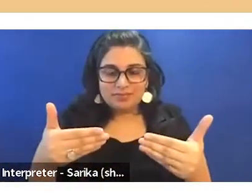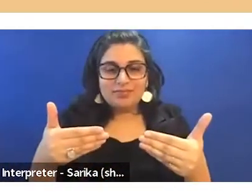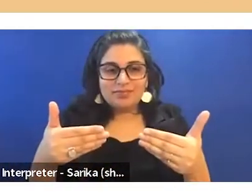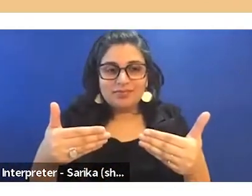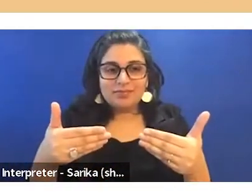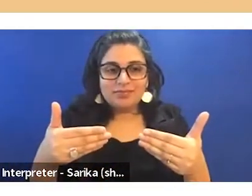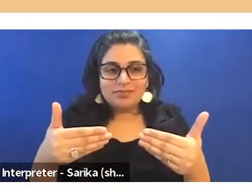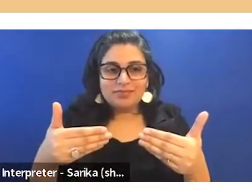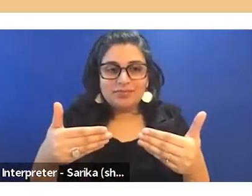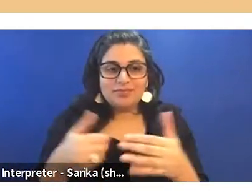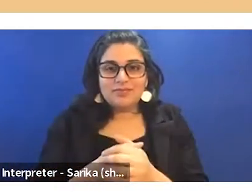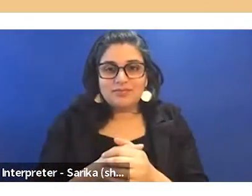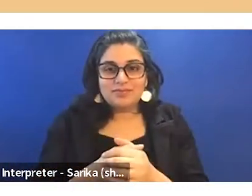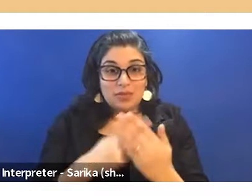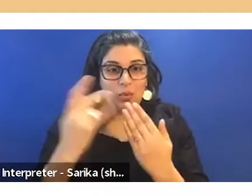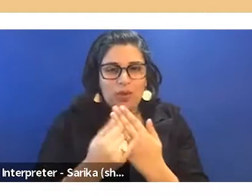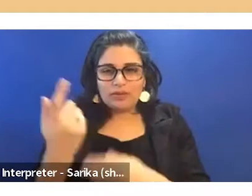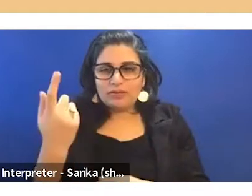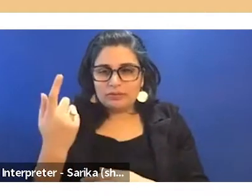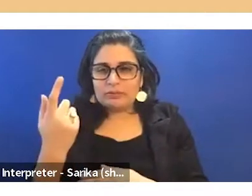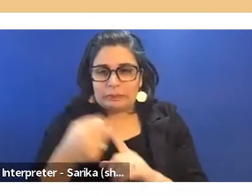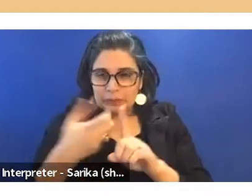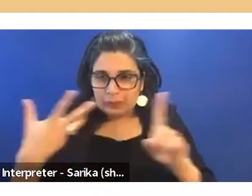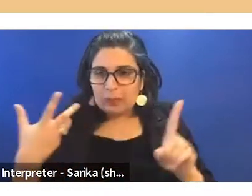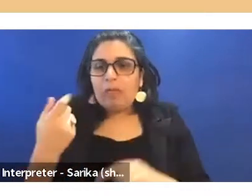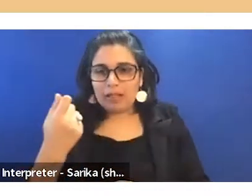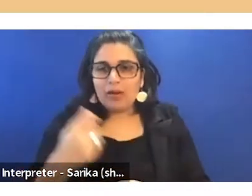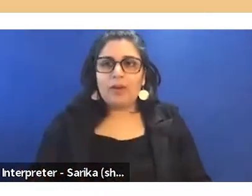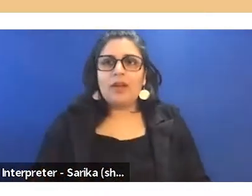starting by introducing this project a little bit so that